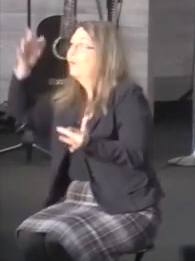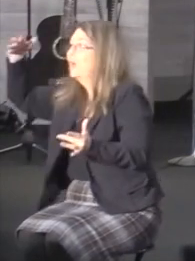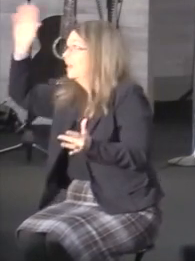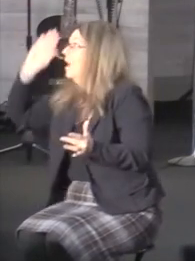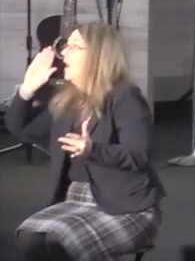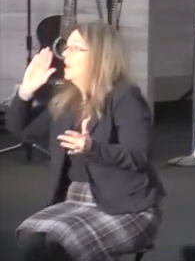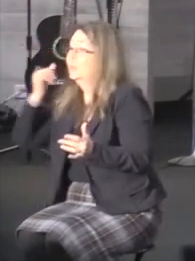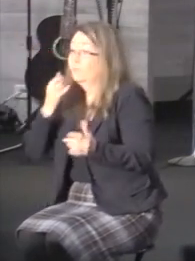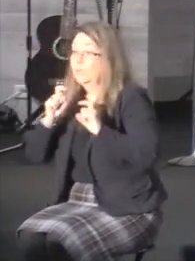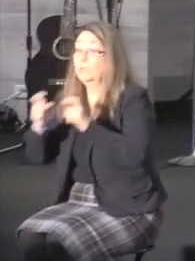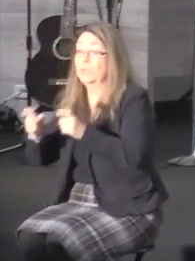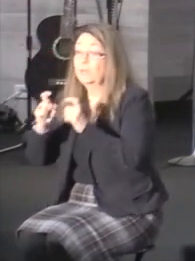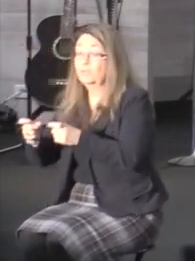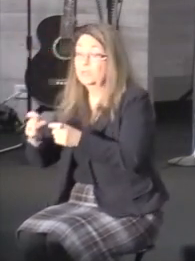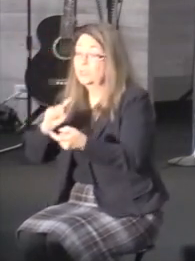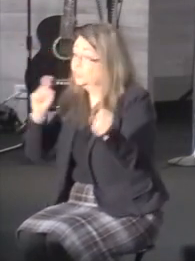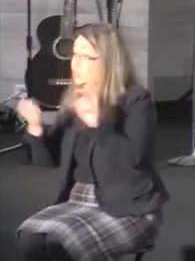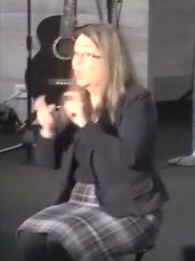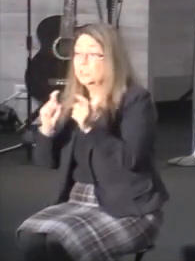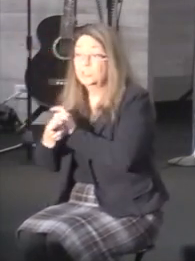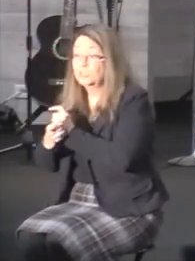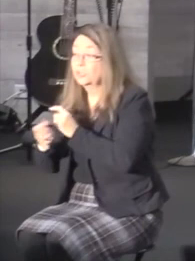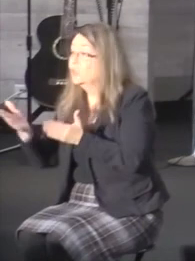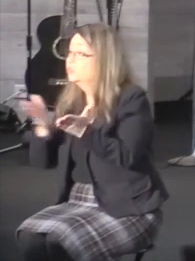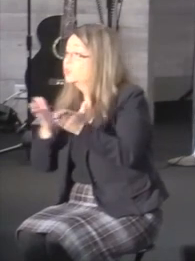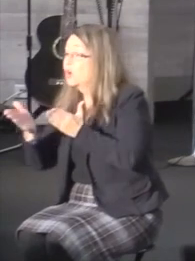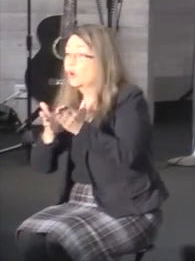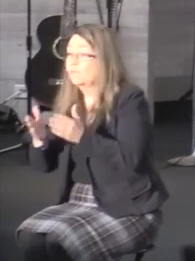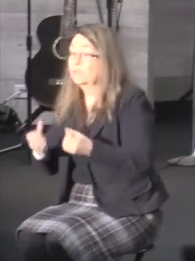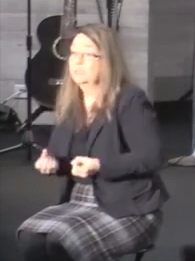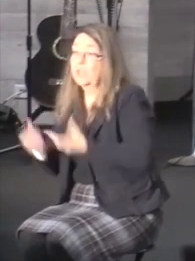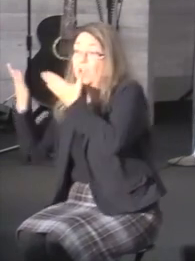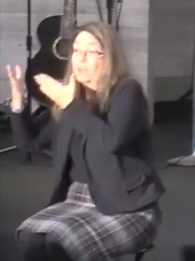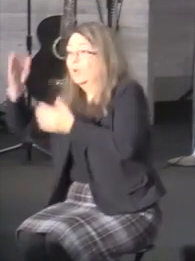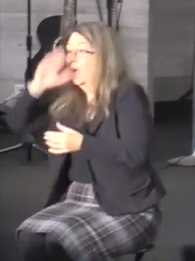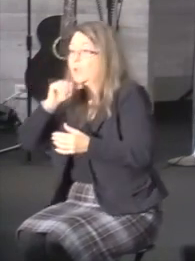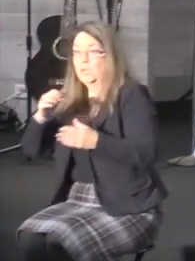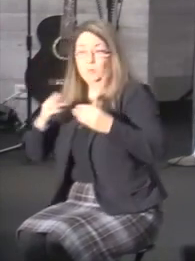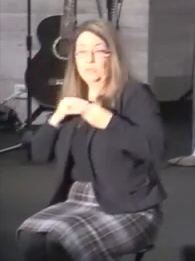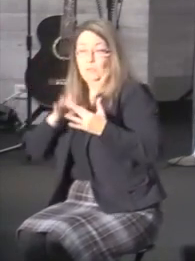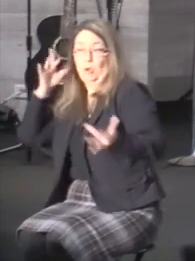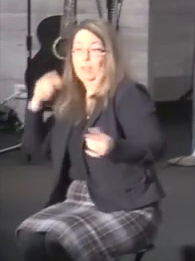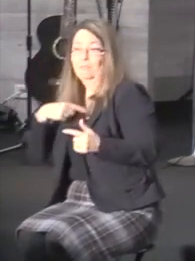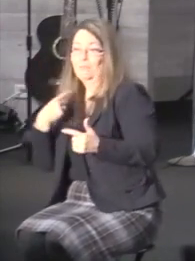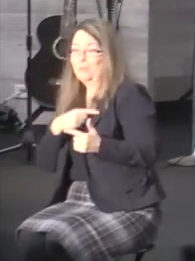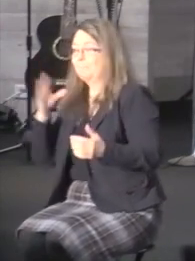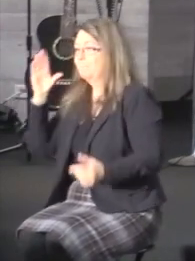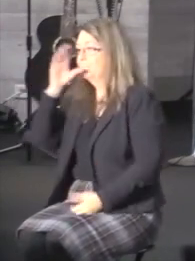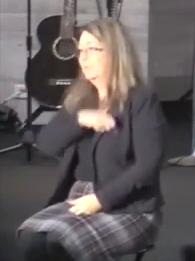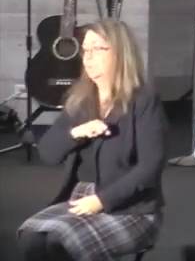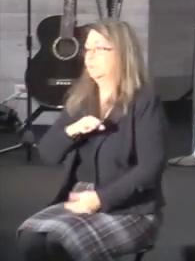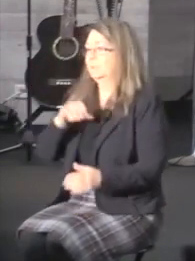And if we give, and if we change, and if we serve and sacrifice, and God doesn't get the glory, we've missed the big